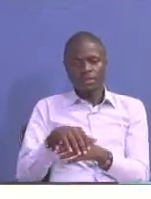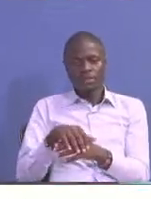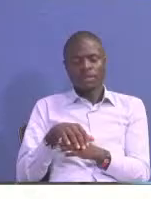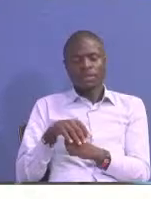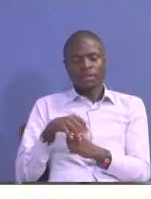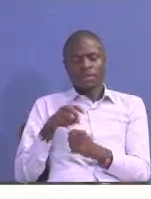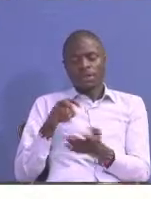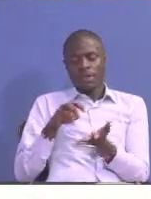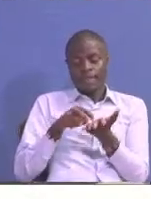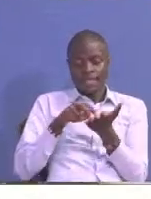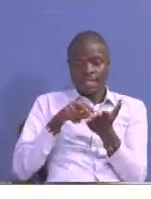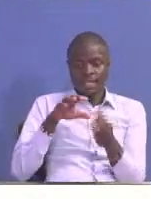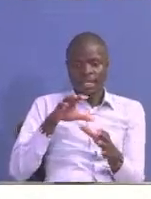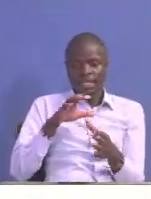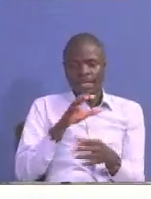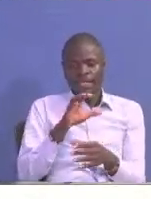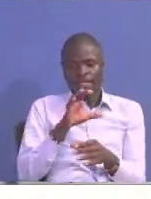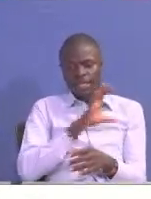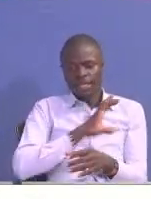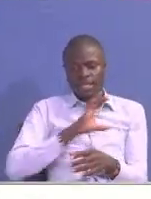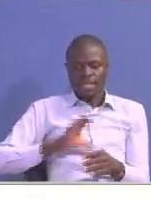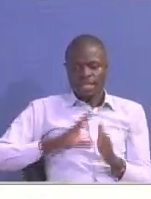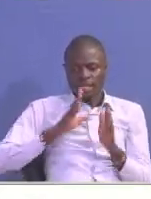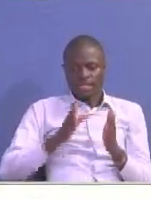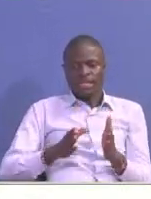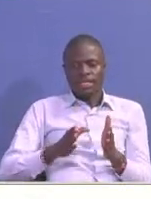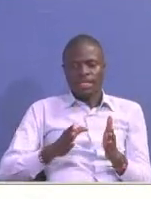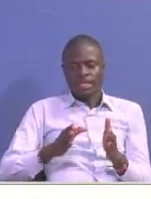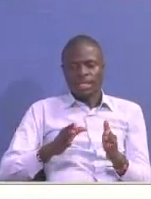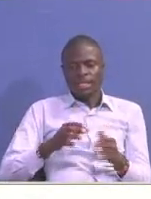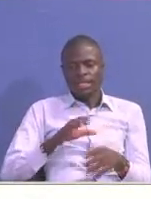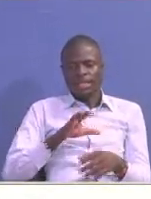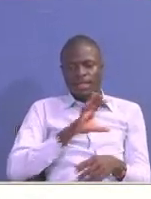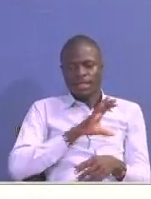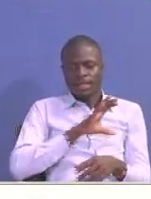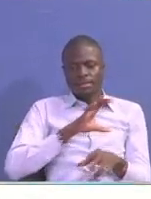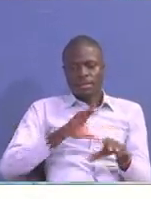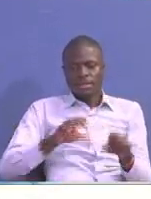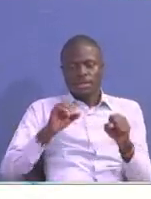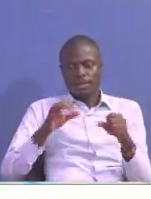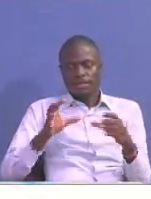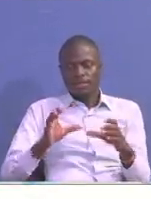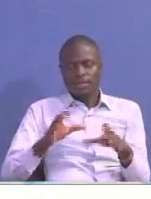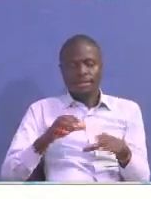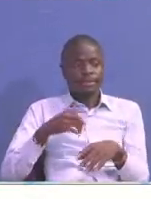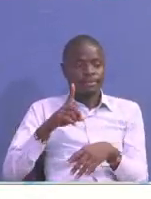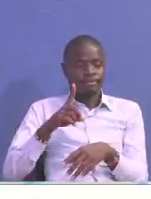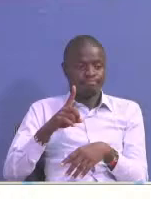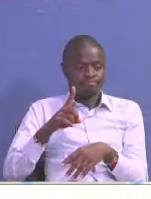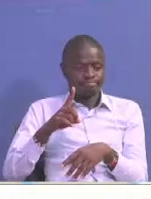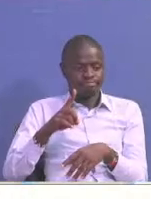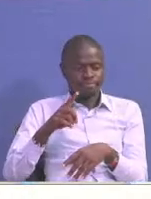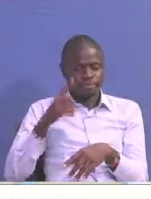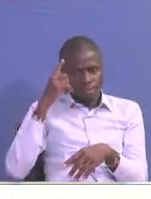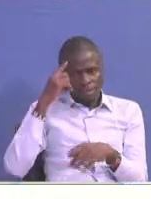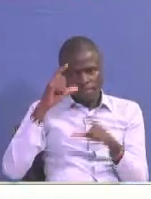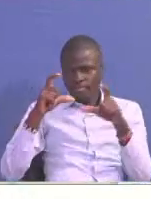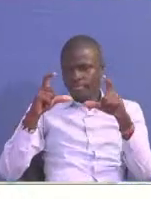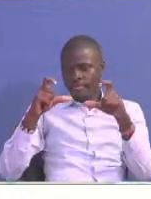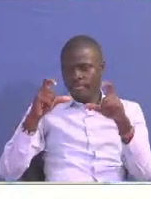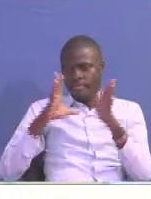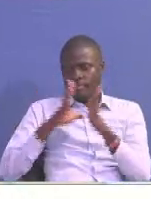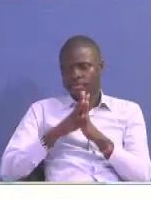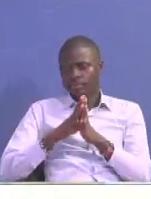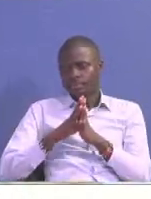standing as our Chancellor and Vice Chancellor, Chair of Council leave for the photo session.